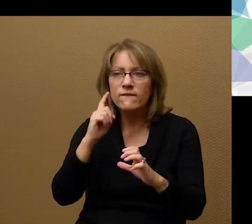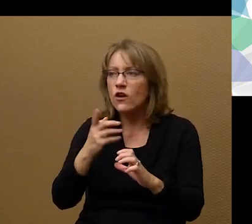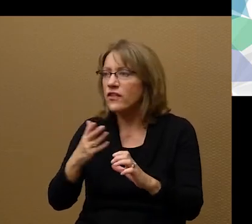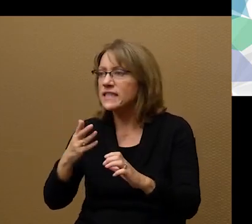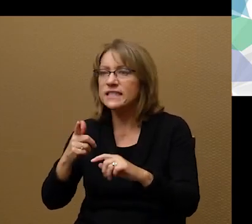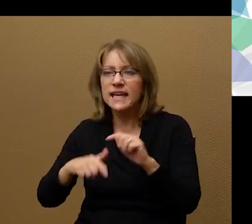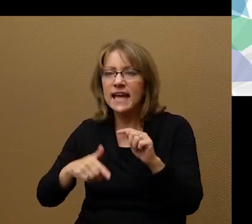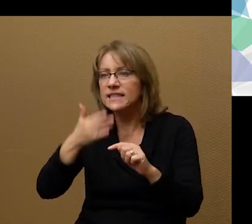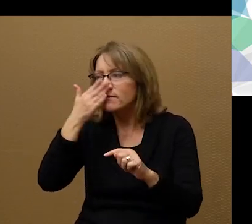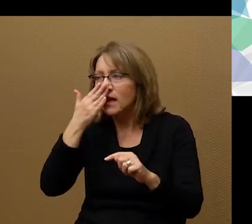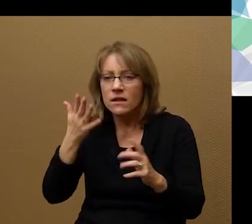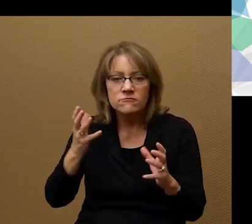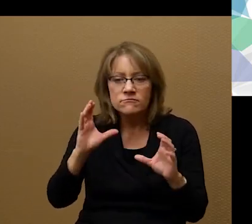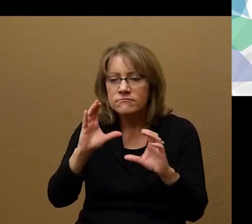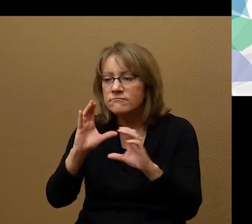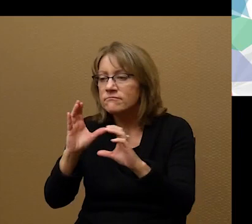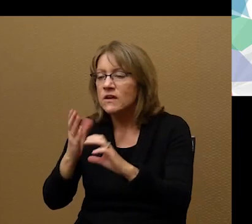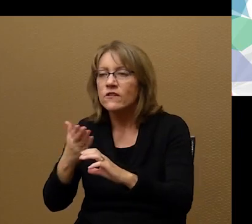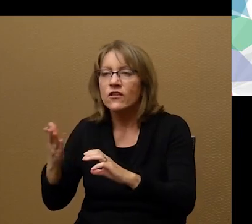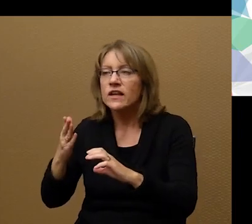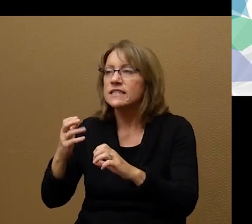markers or the expo markers.